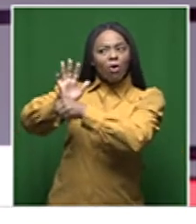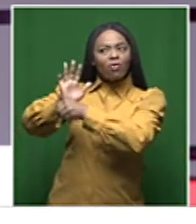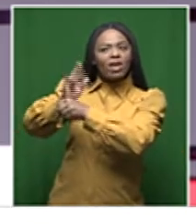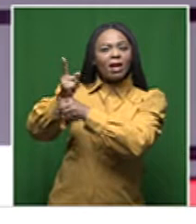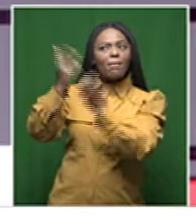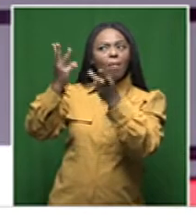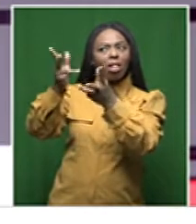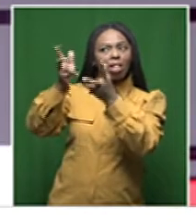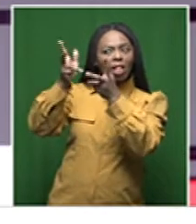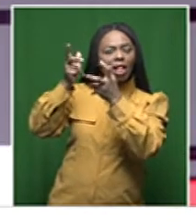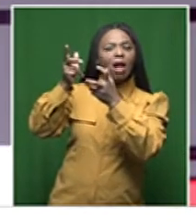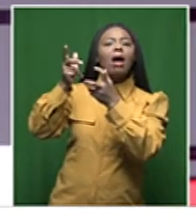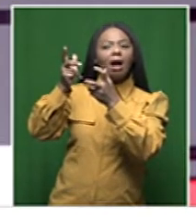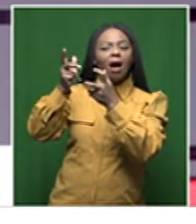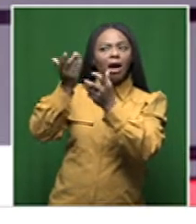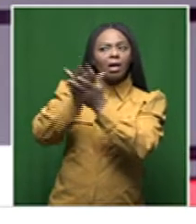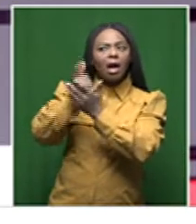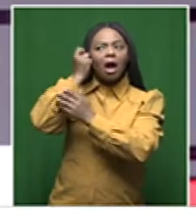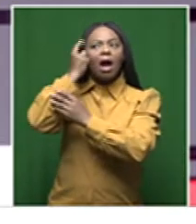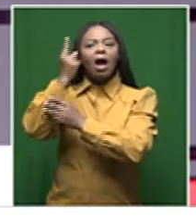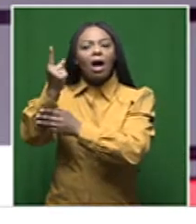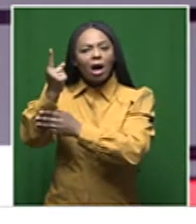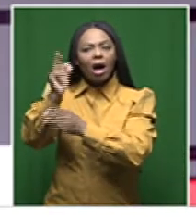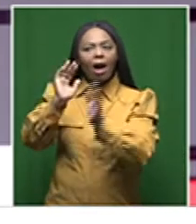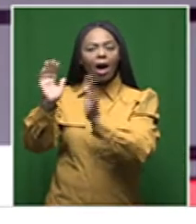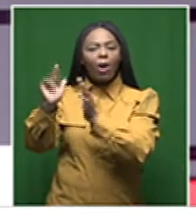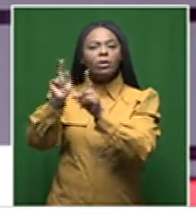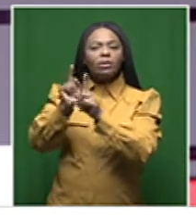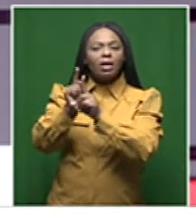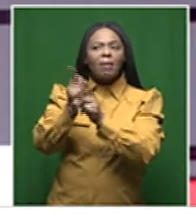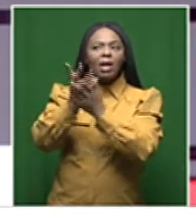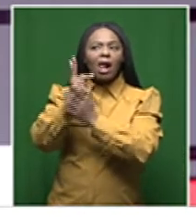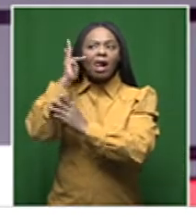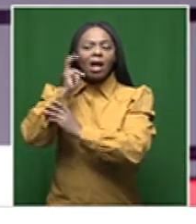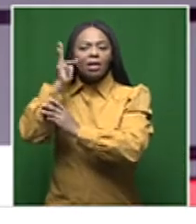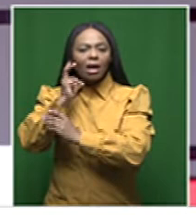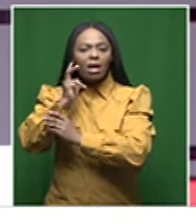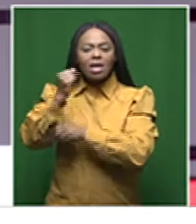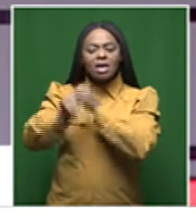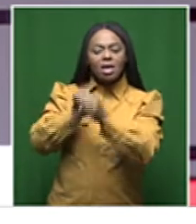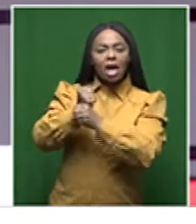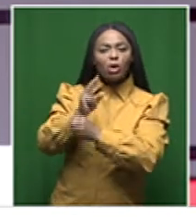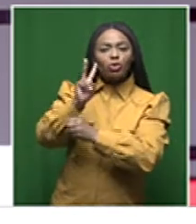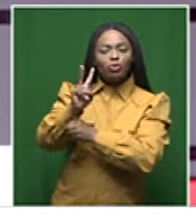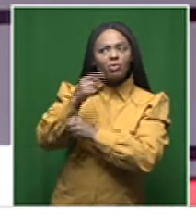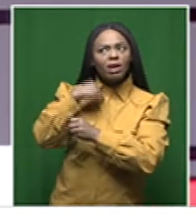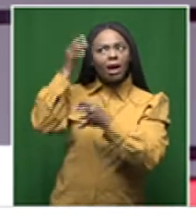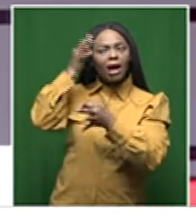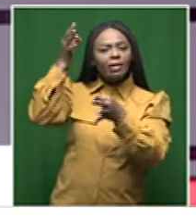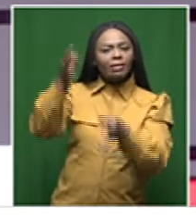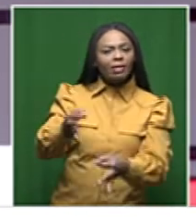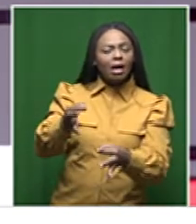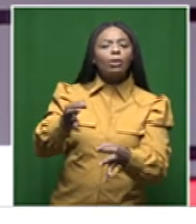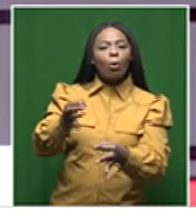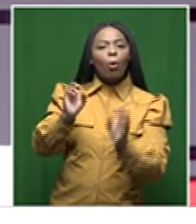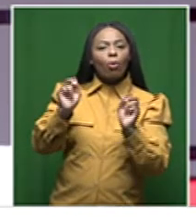will be able to give voice to the voiceless, give face to the faceless. So it took me 2 years to finally get to the decision, I would do